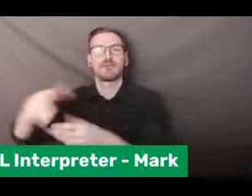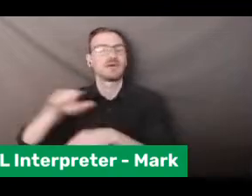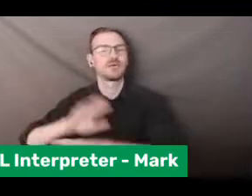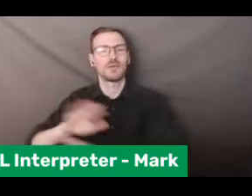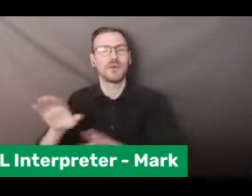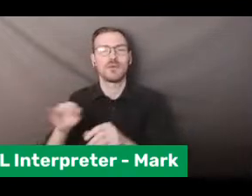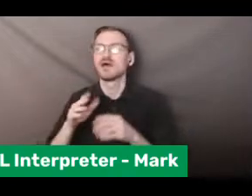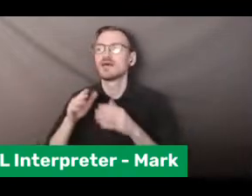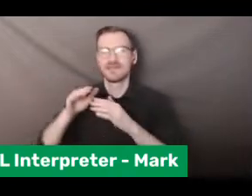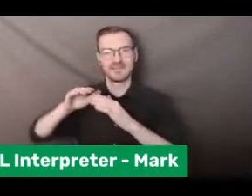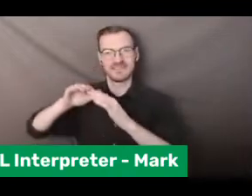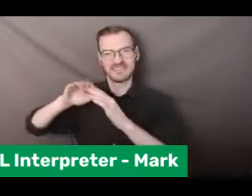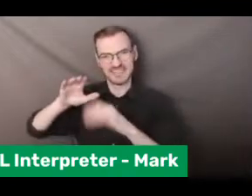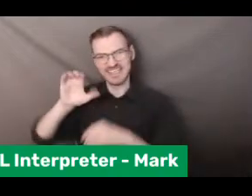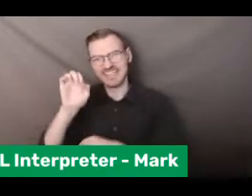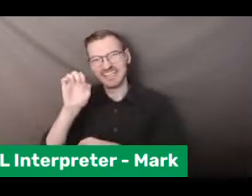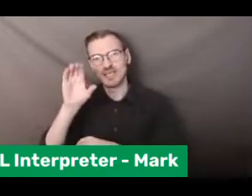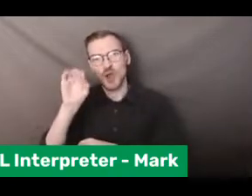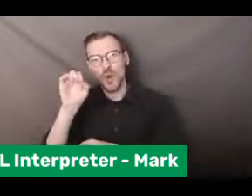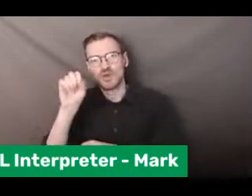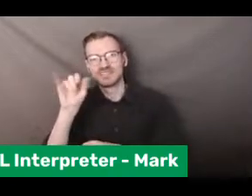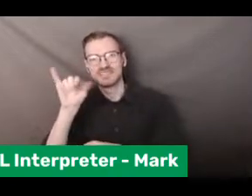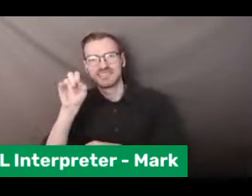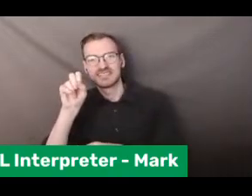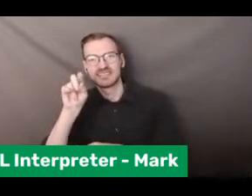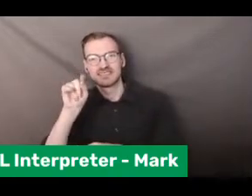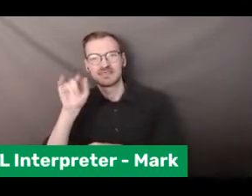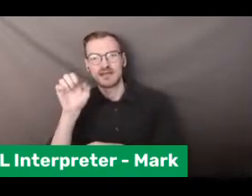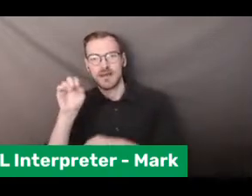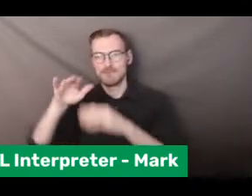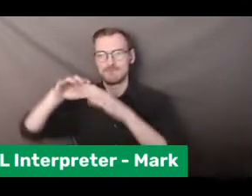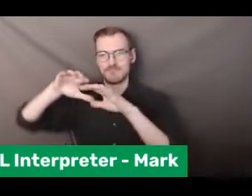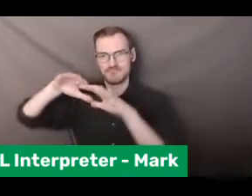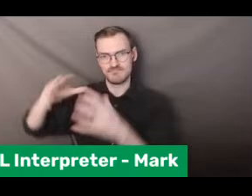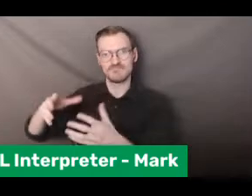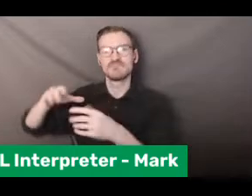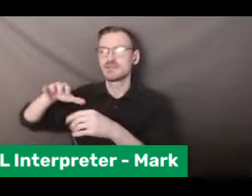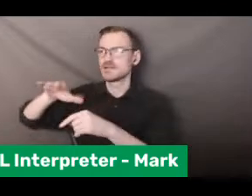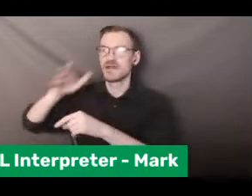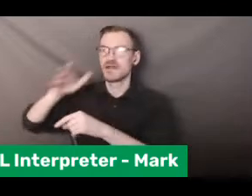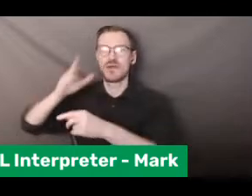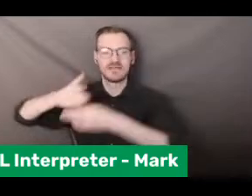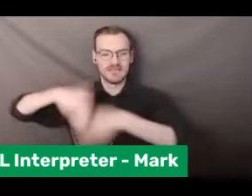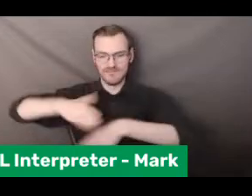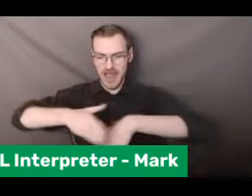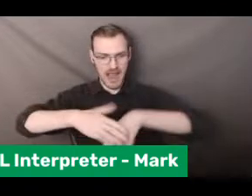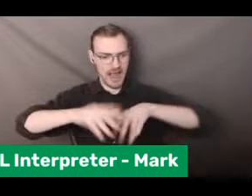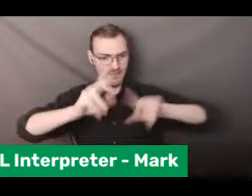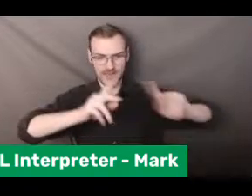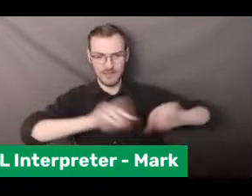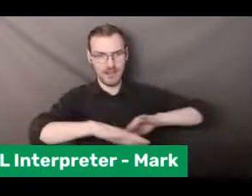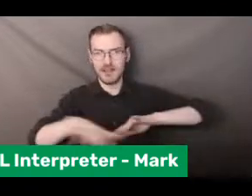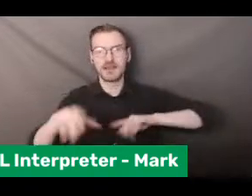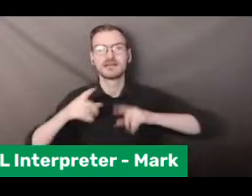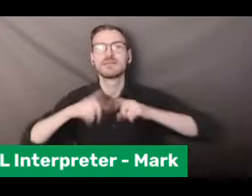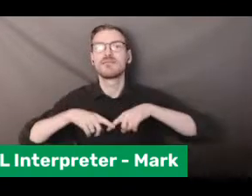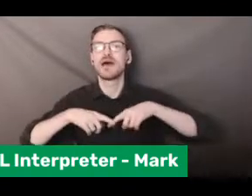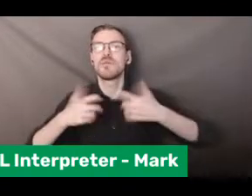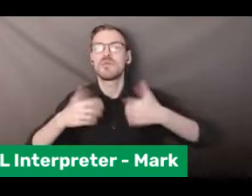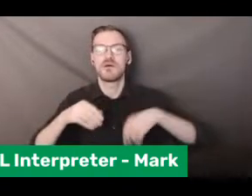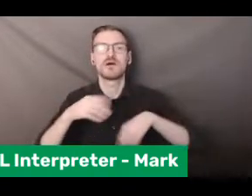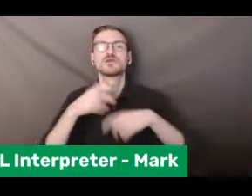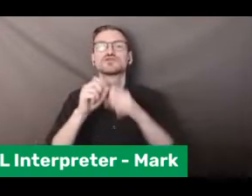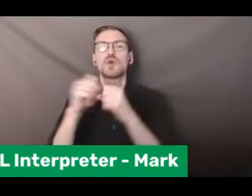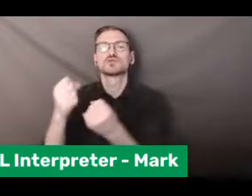each other based on social constructions. Capitalism as a system that